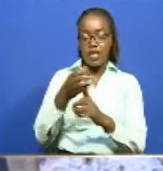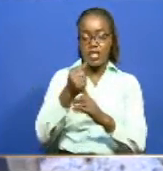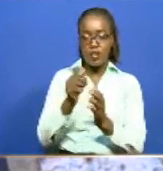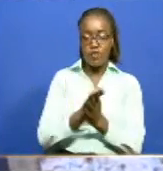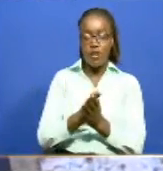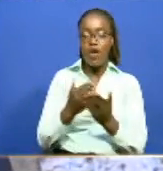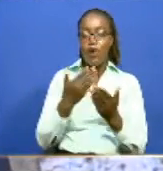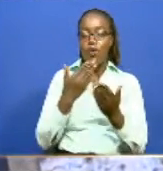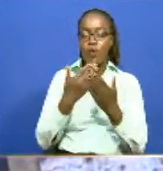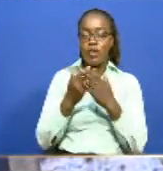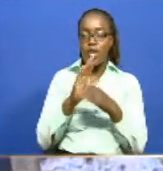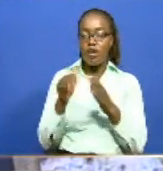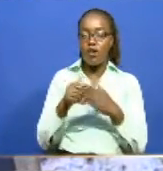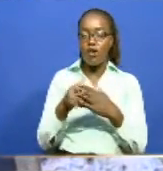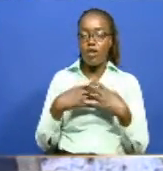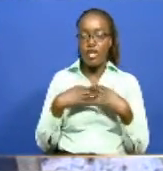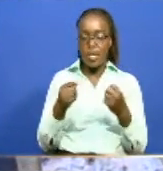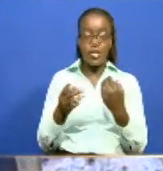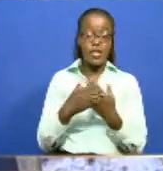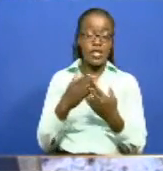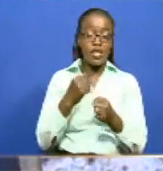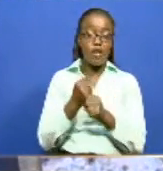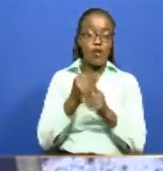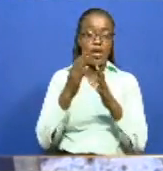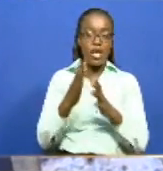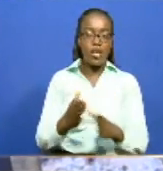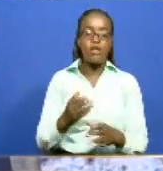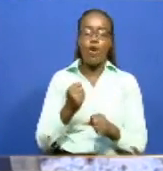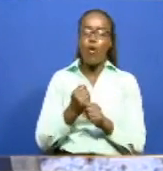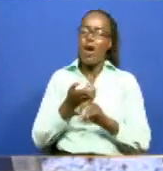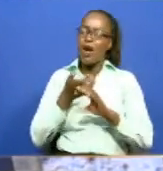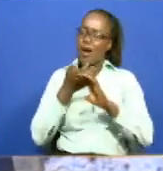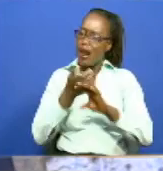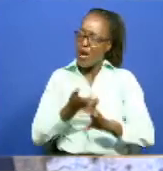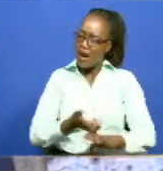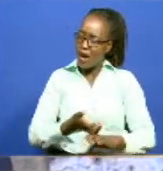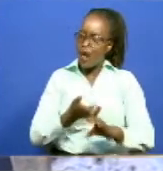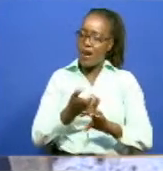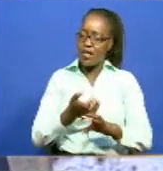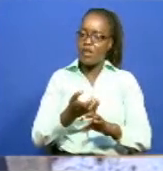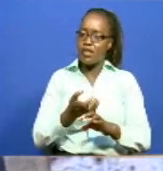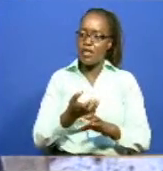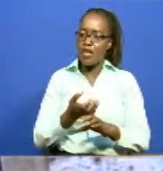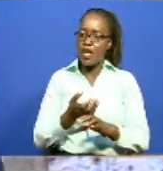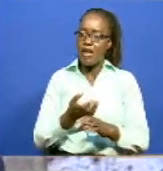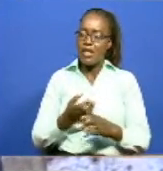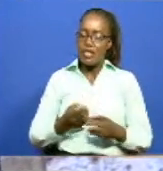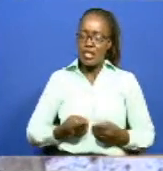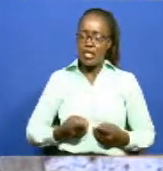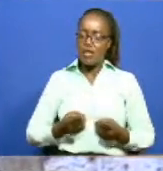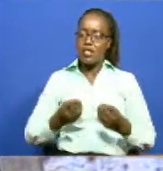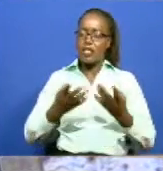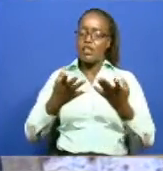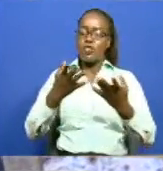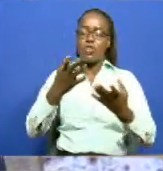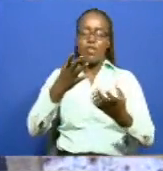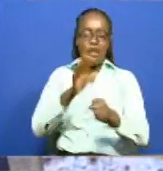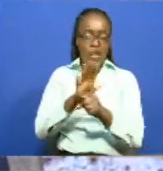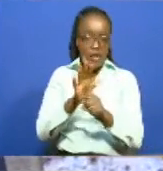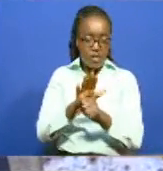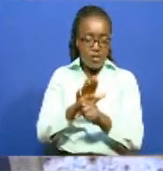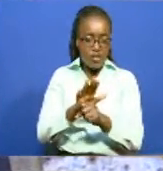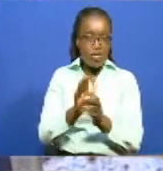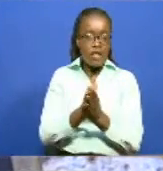healthcare workers. They have worked tirelessly. They have worked with a lot of dedication, and I really want to thank you